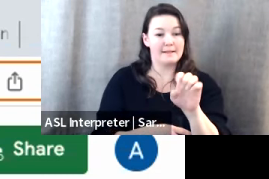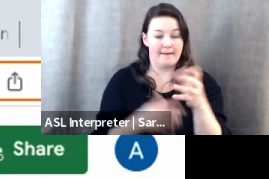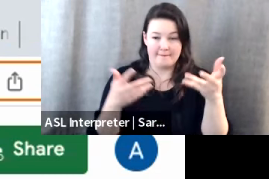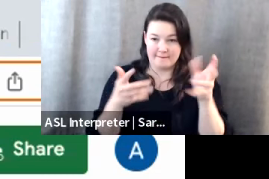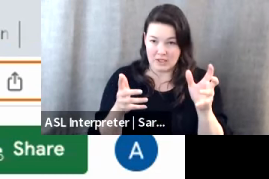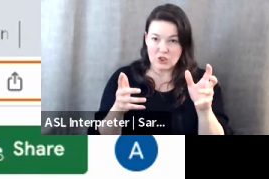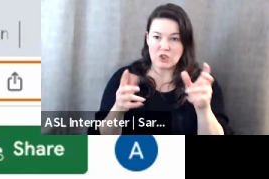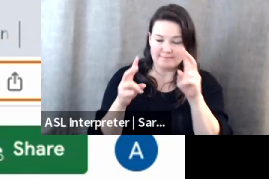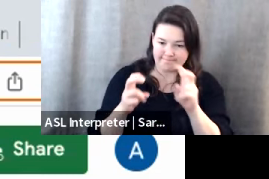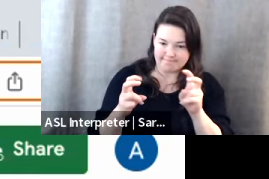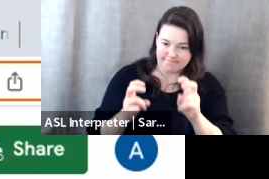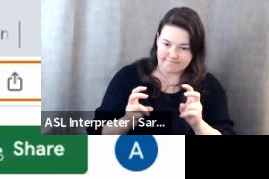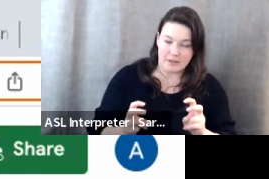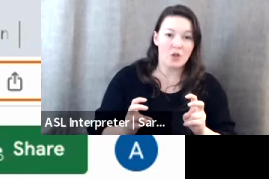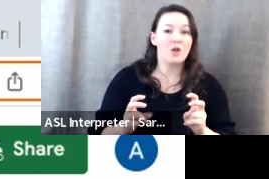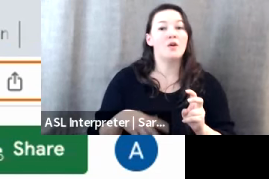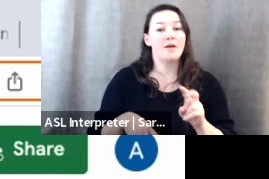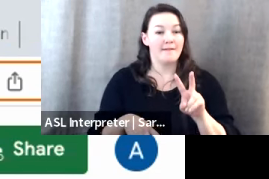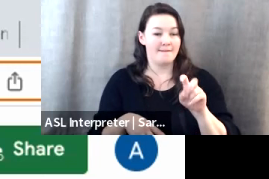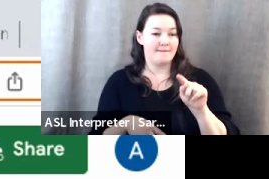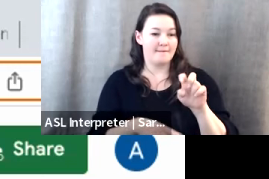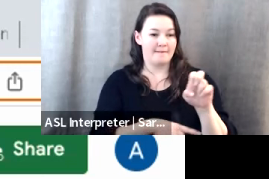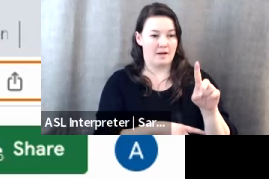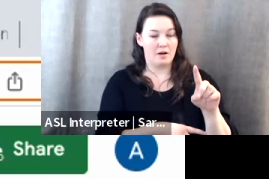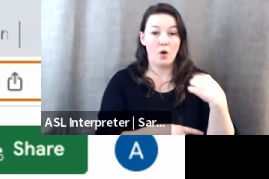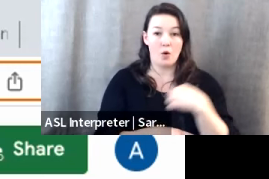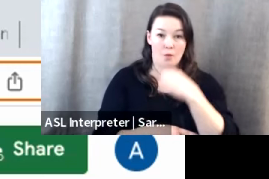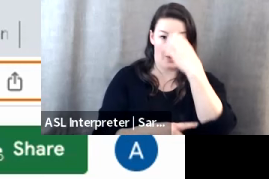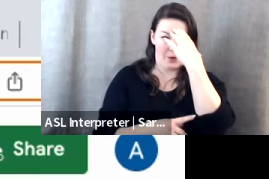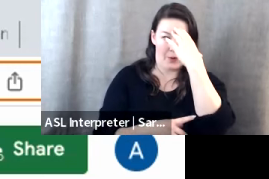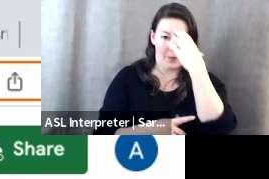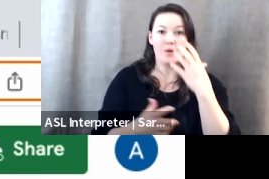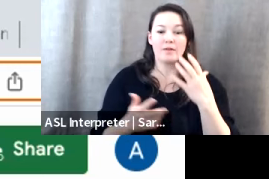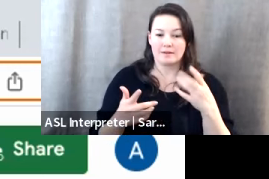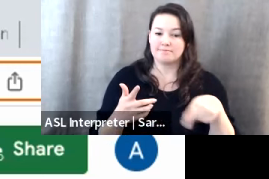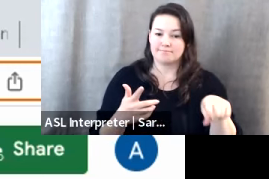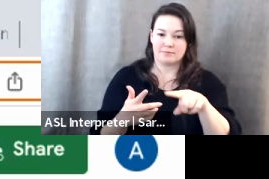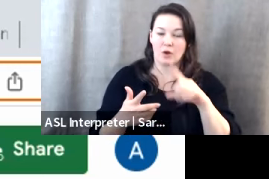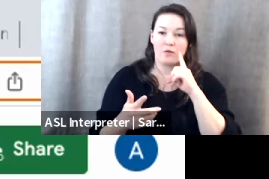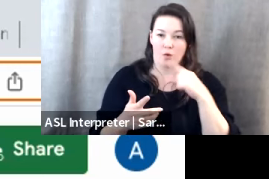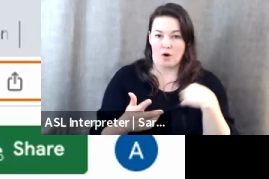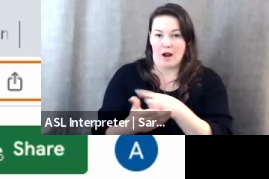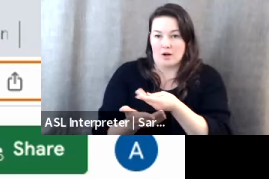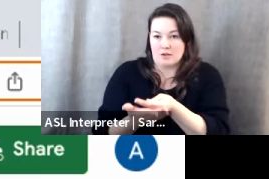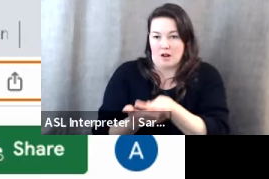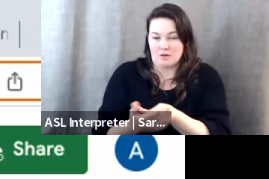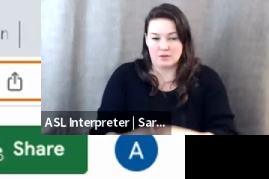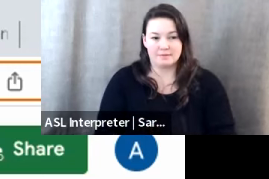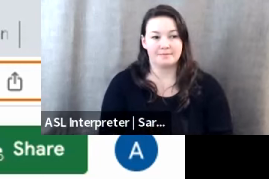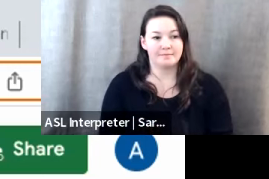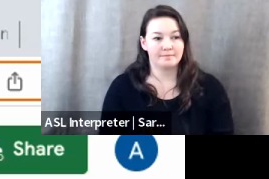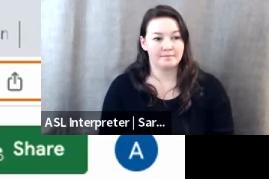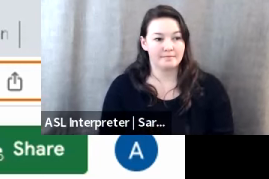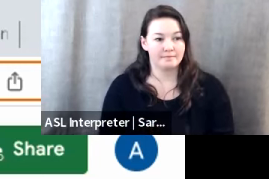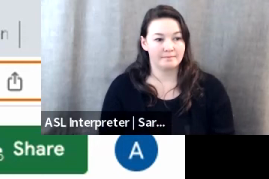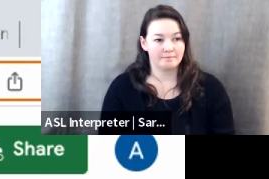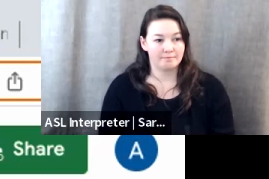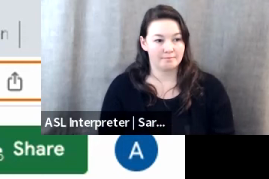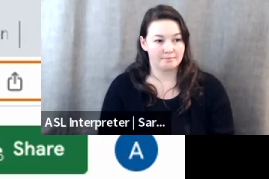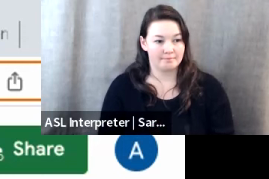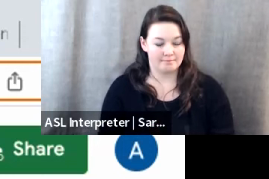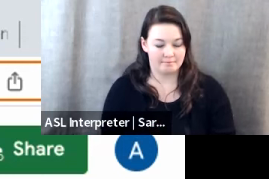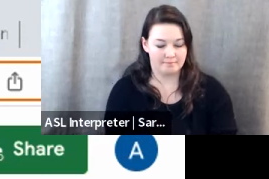these particular options are eligible for ARPA dollars. Todas estas opciones, habló Leslie hoy, se